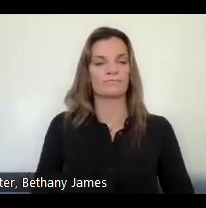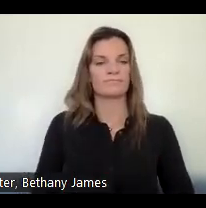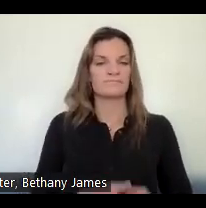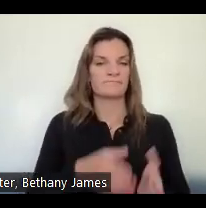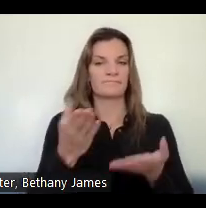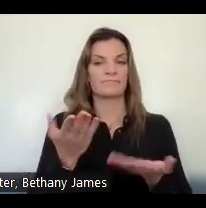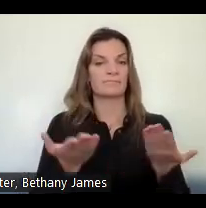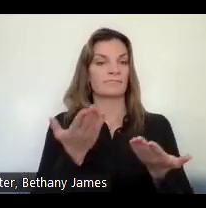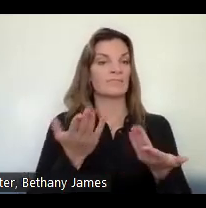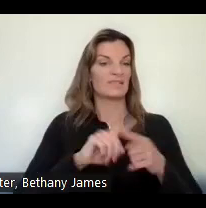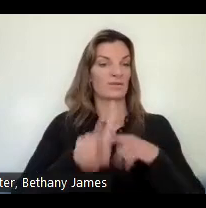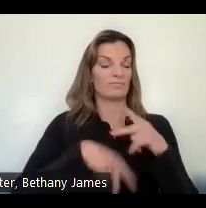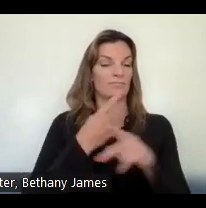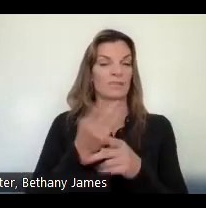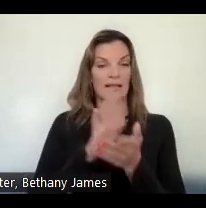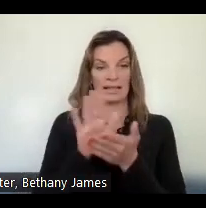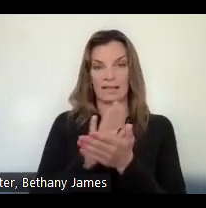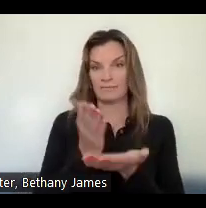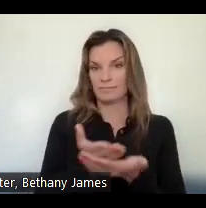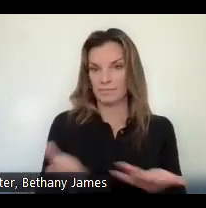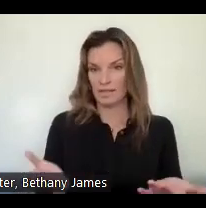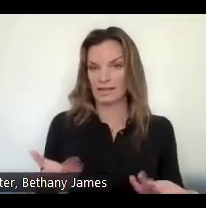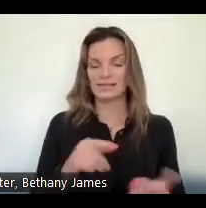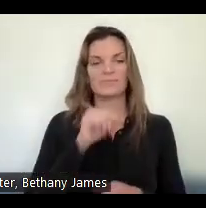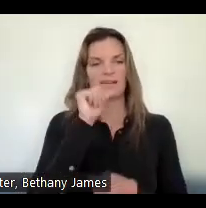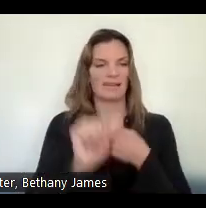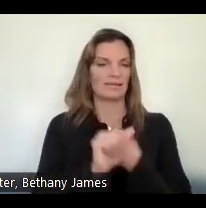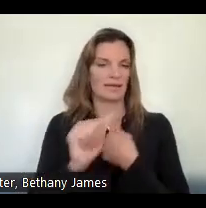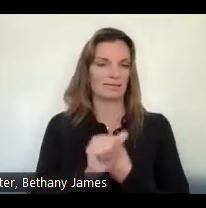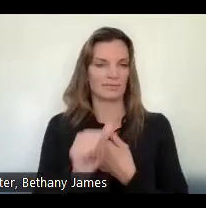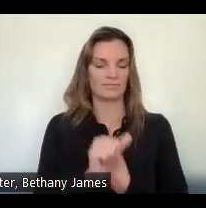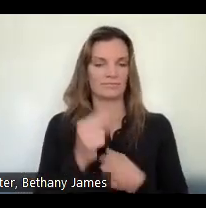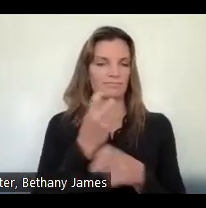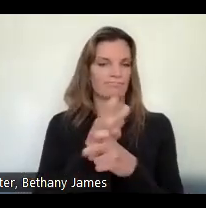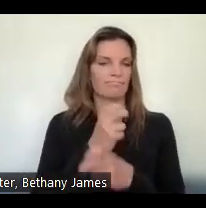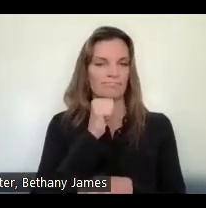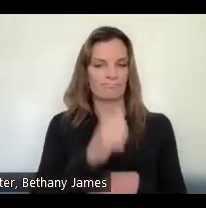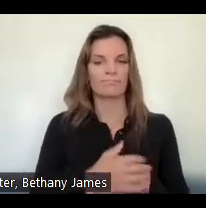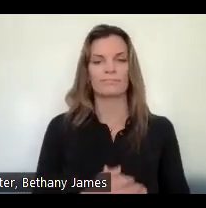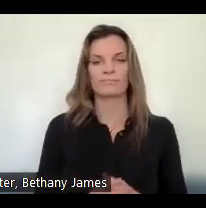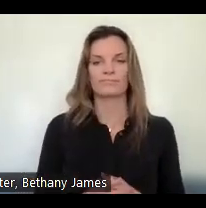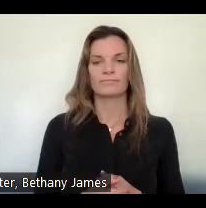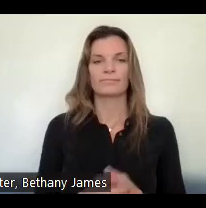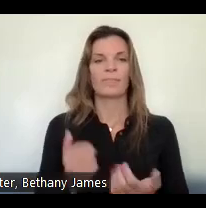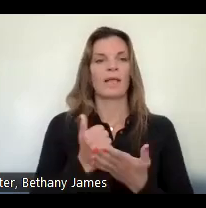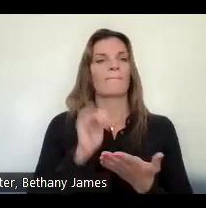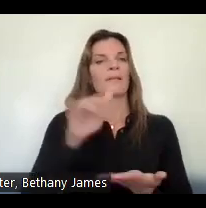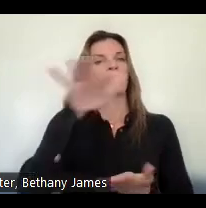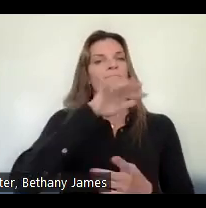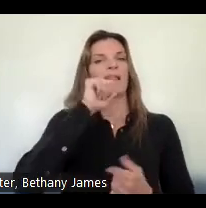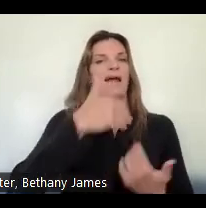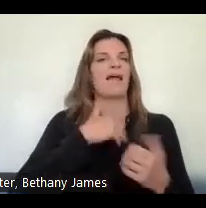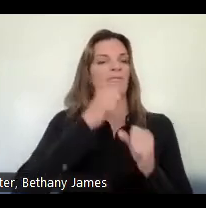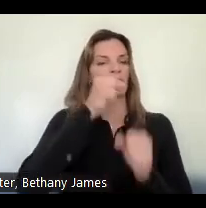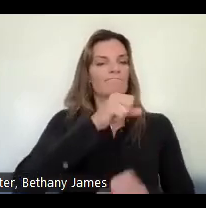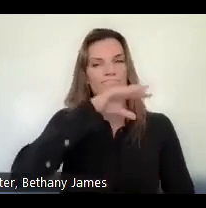at implementing alternative non-toxic cleaning supplies as well to again create that fragrance-free environment.